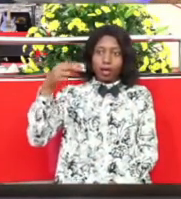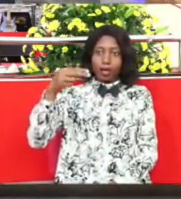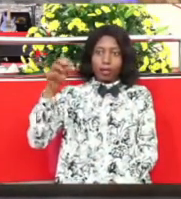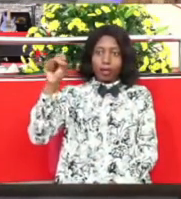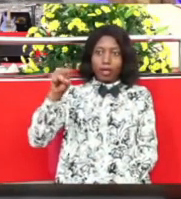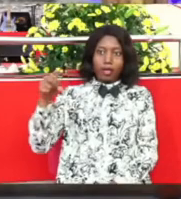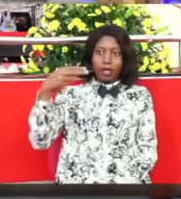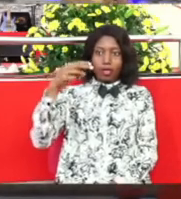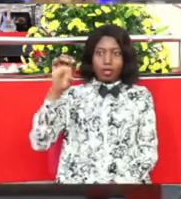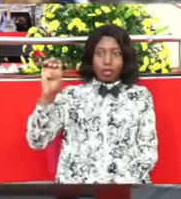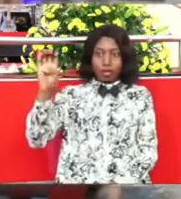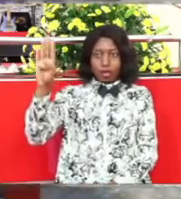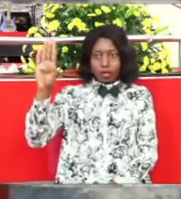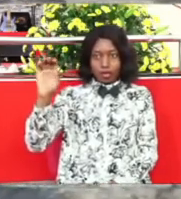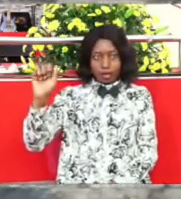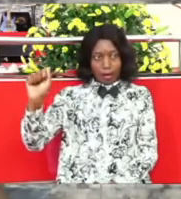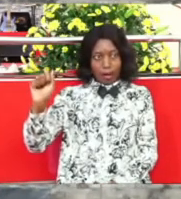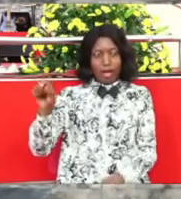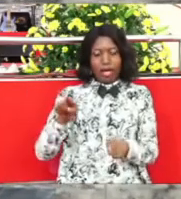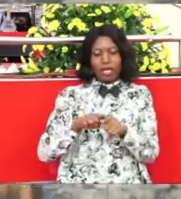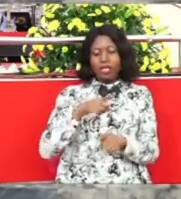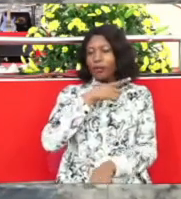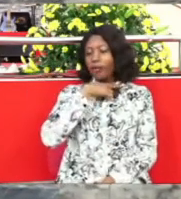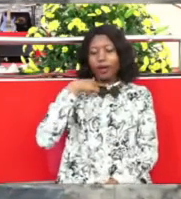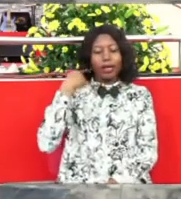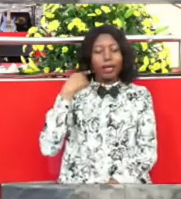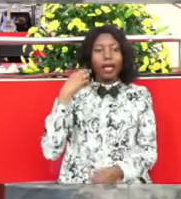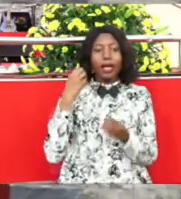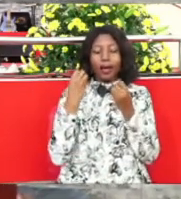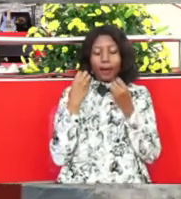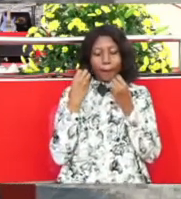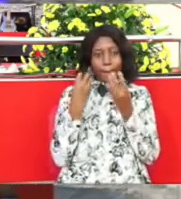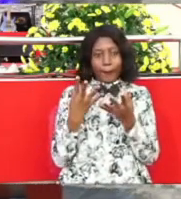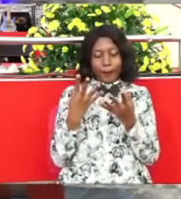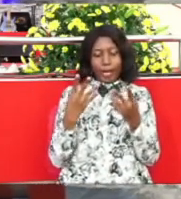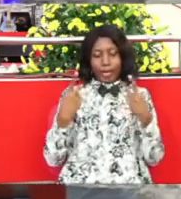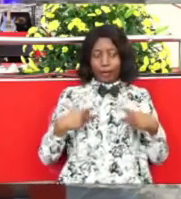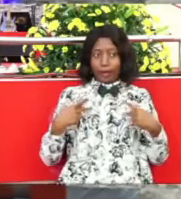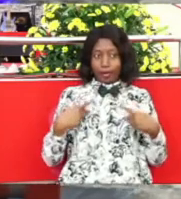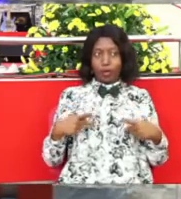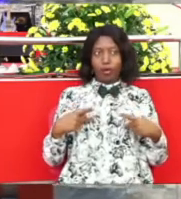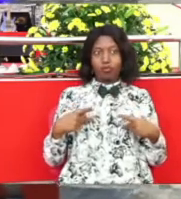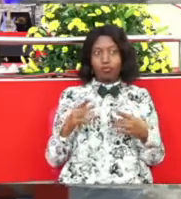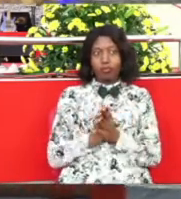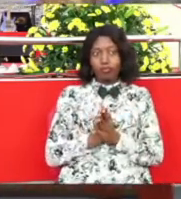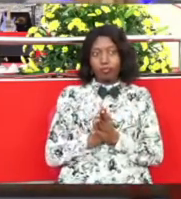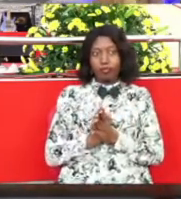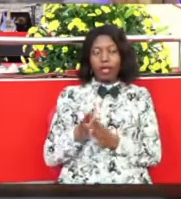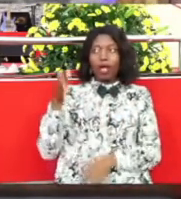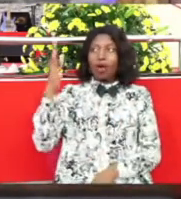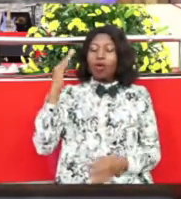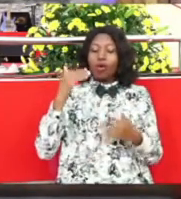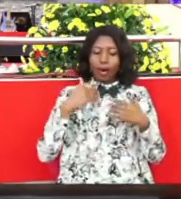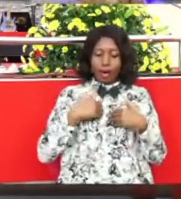that he was in, killing so many people during his time. Na vita ambavyo alikuwa amejiweka ndani yake akiua watu wengi sana. God could have had a reason to